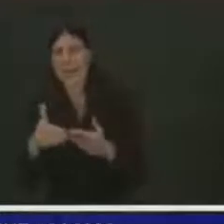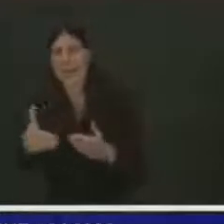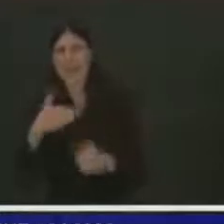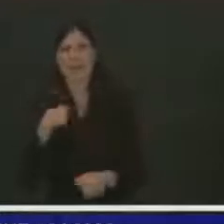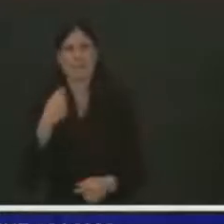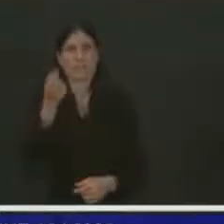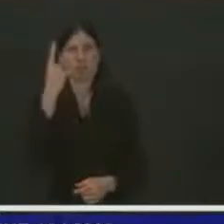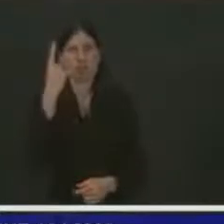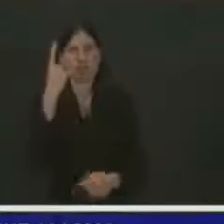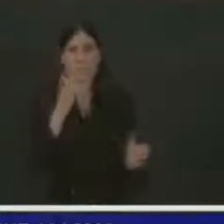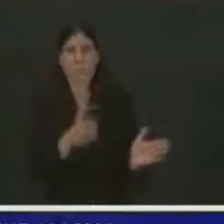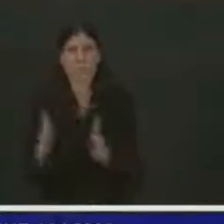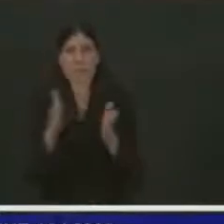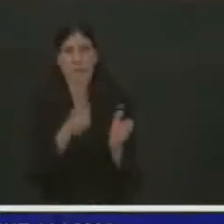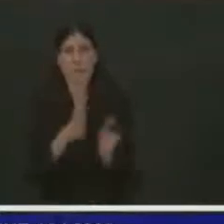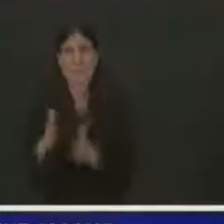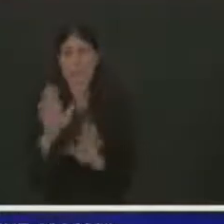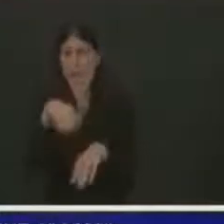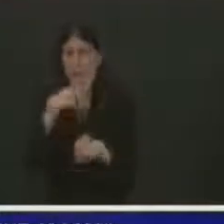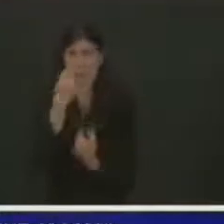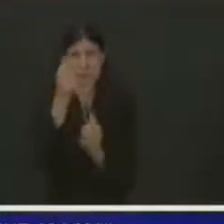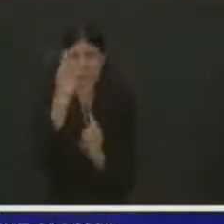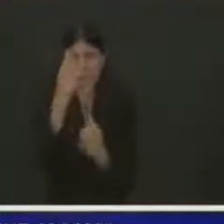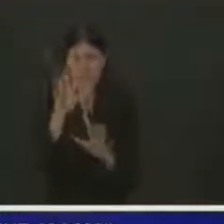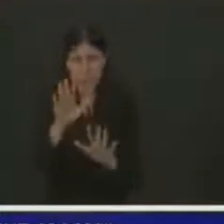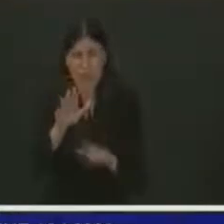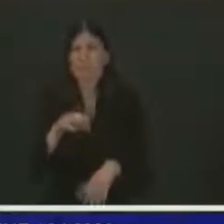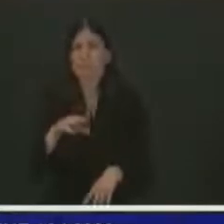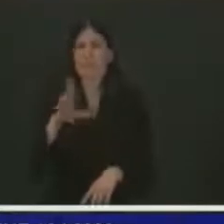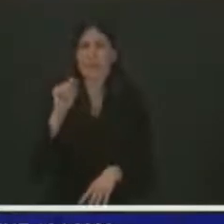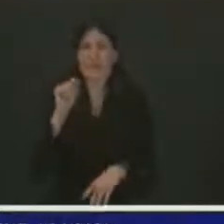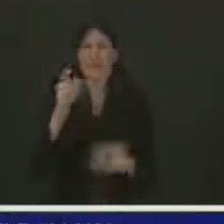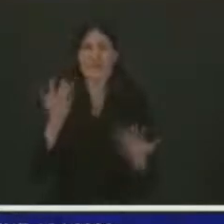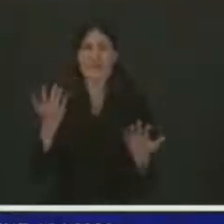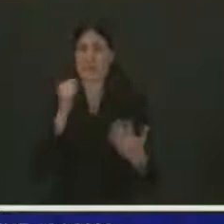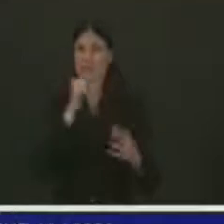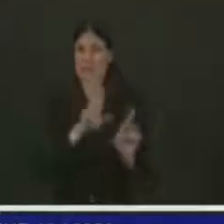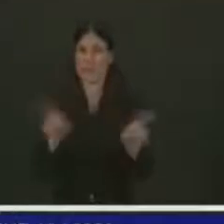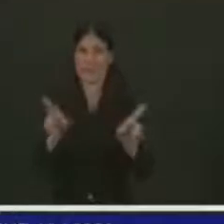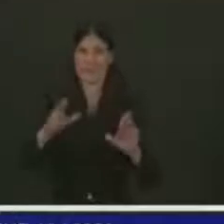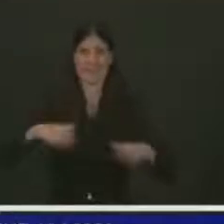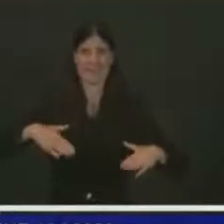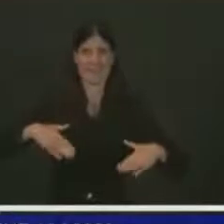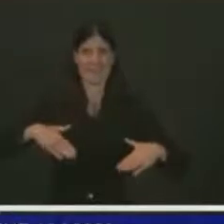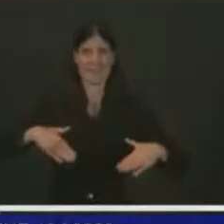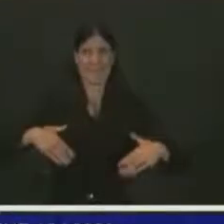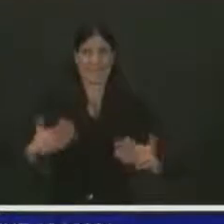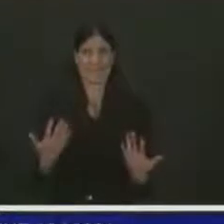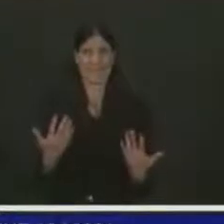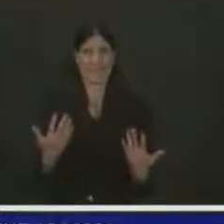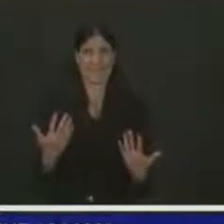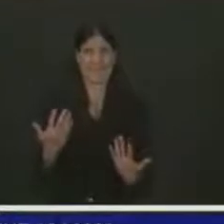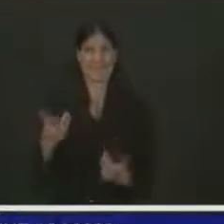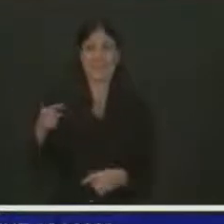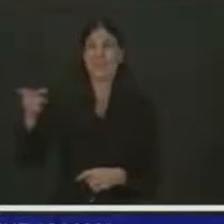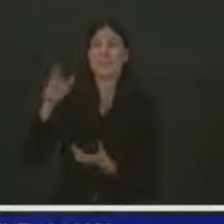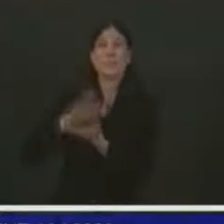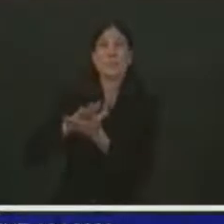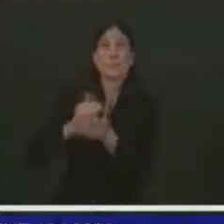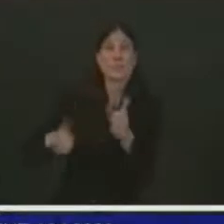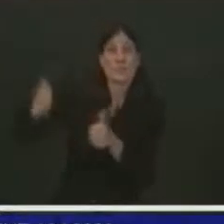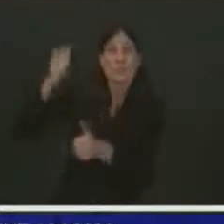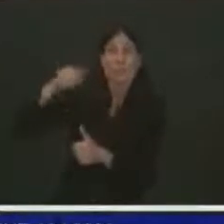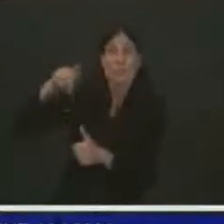how difficult it is. And as I said, when I announced it, I'm asking them to lead. They need to lead in a very